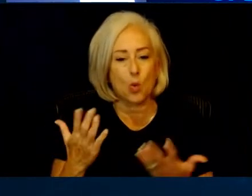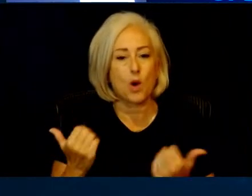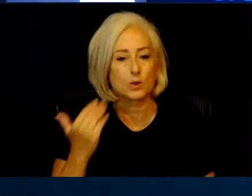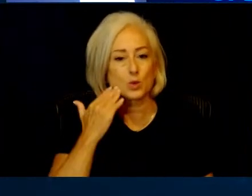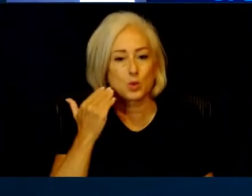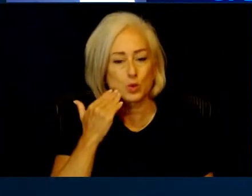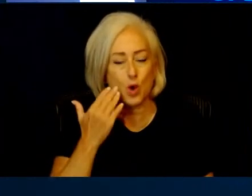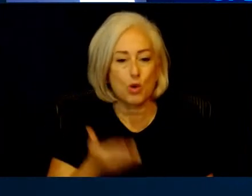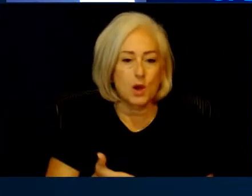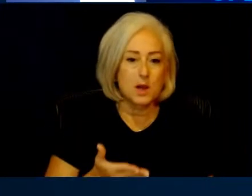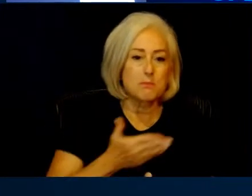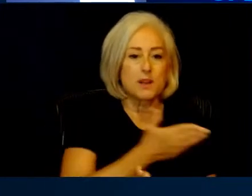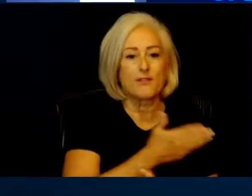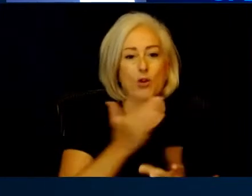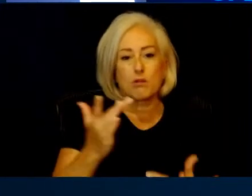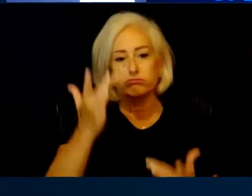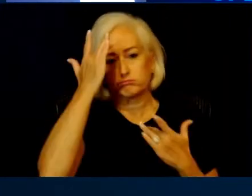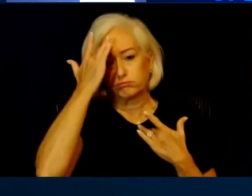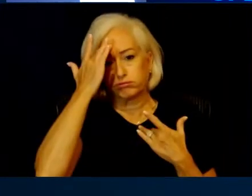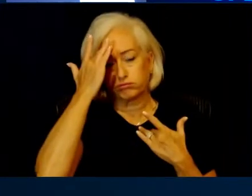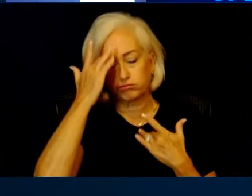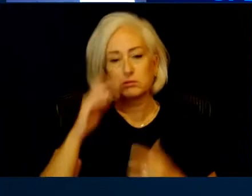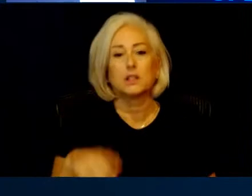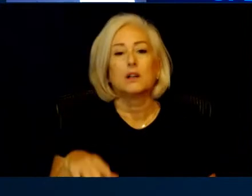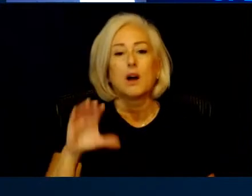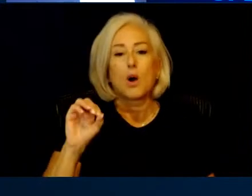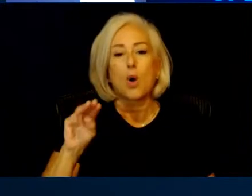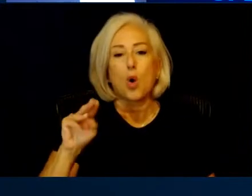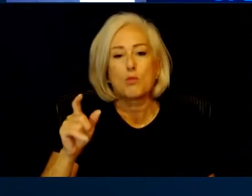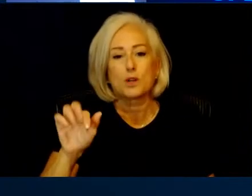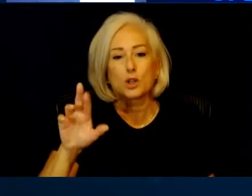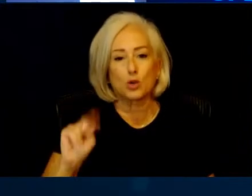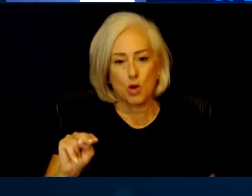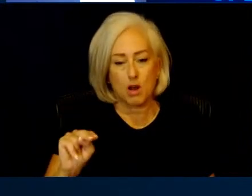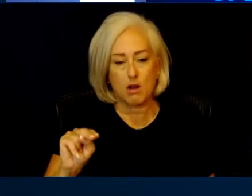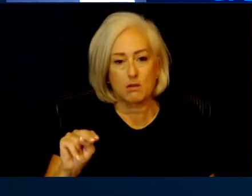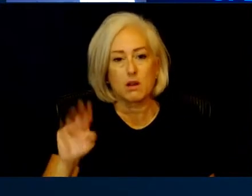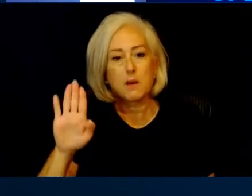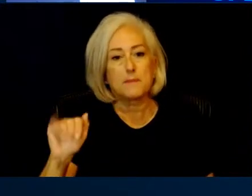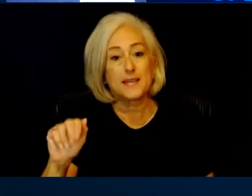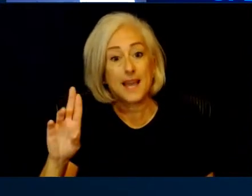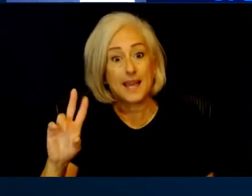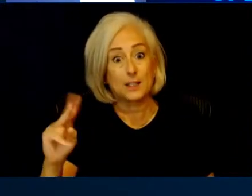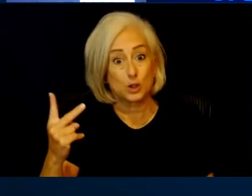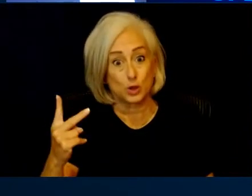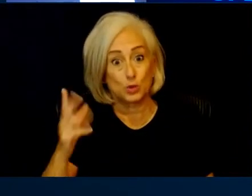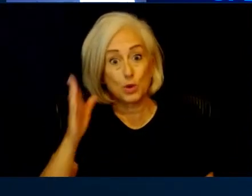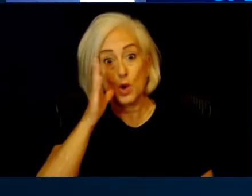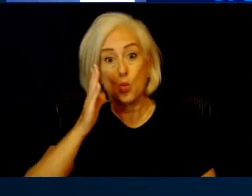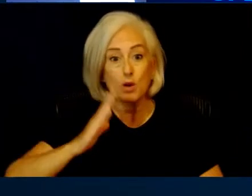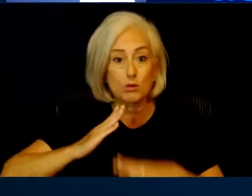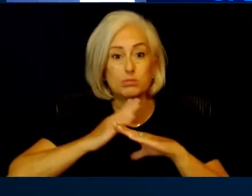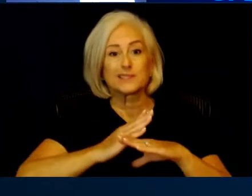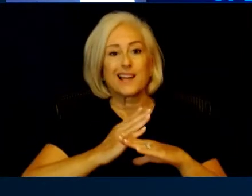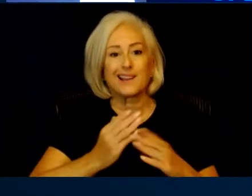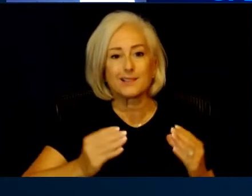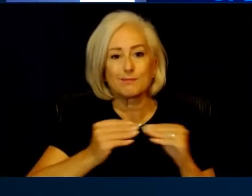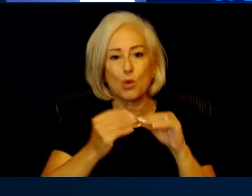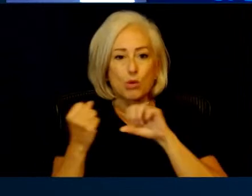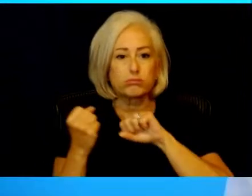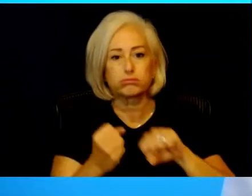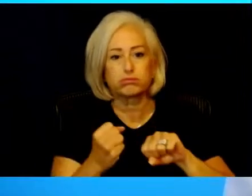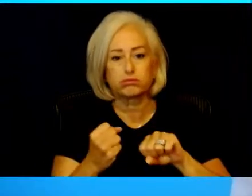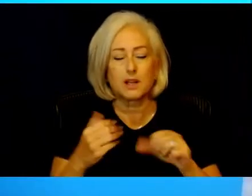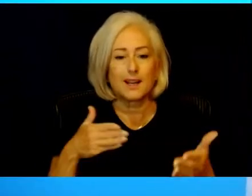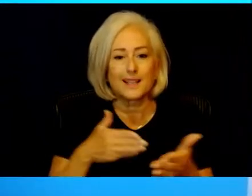of Omicron, like BA2, would generate stronger protection against BA4, BA5, or the other variants. Yeah,